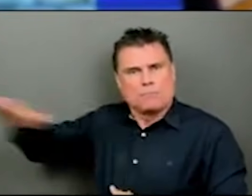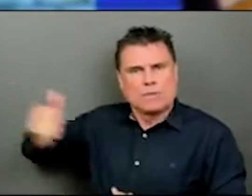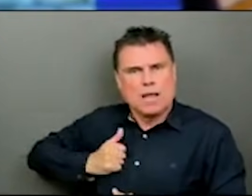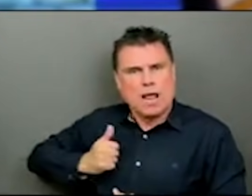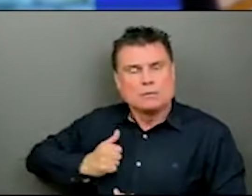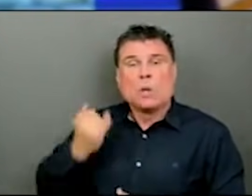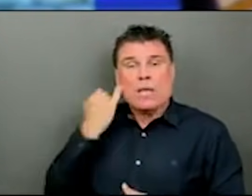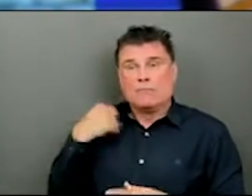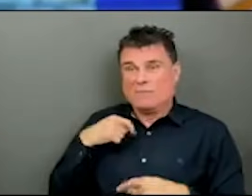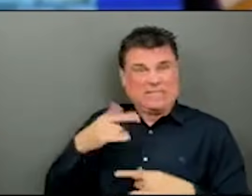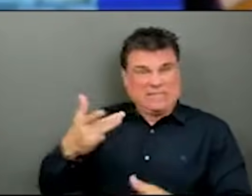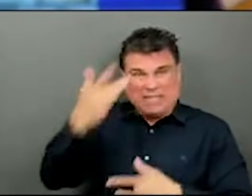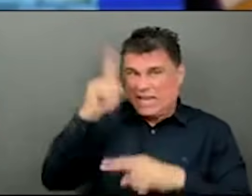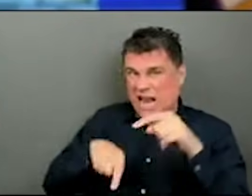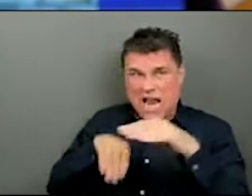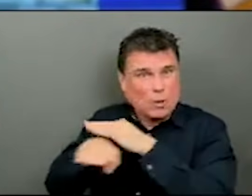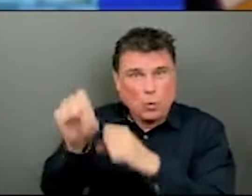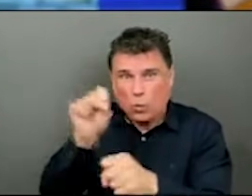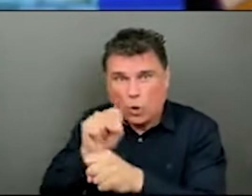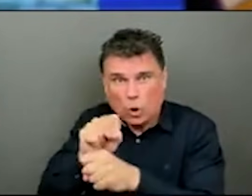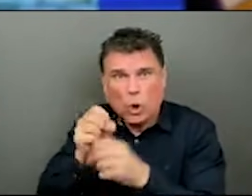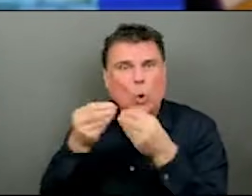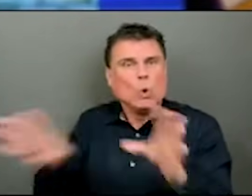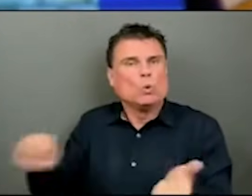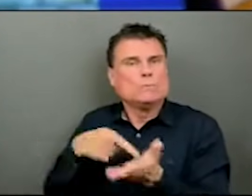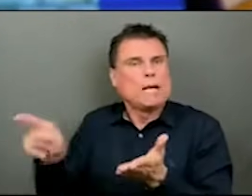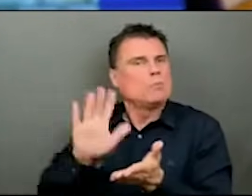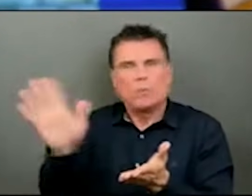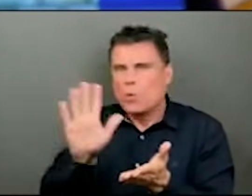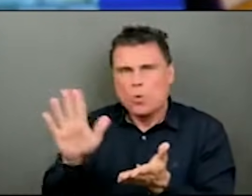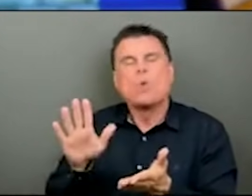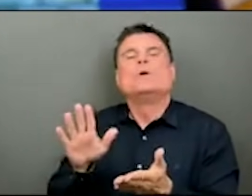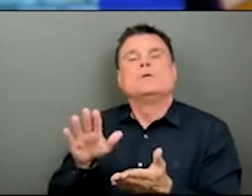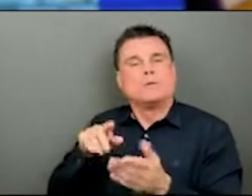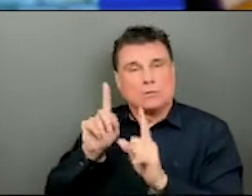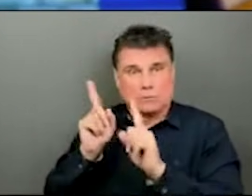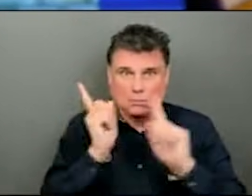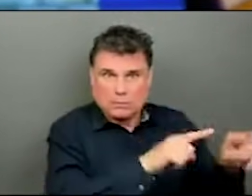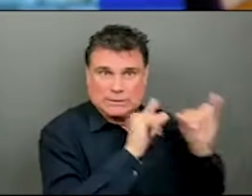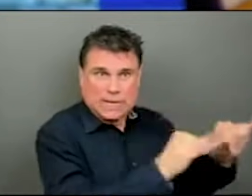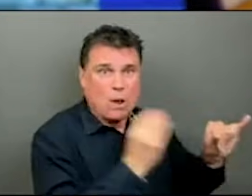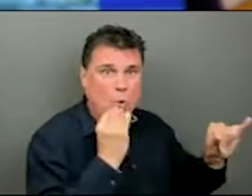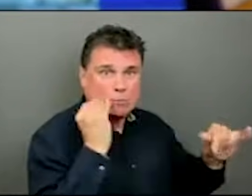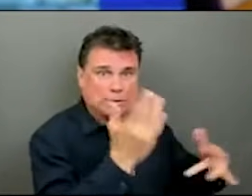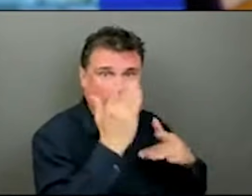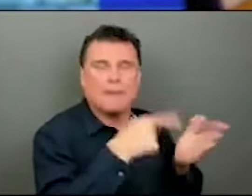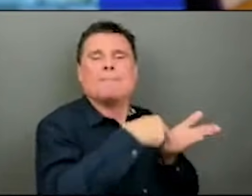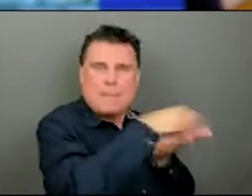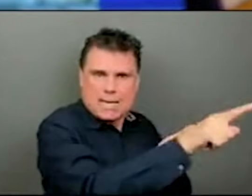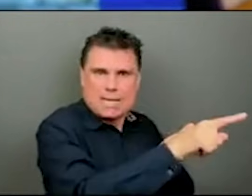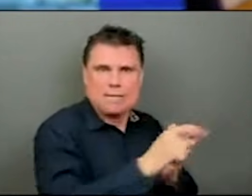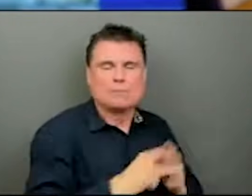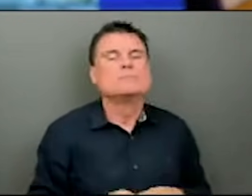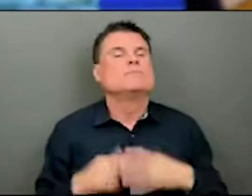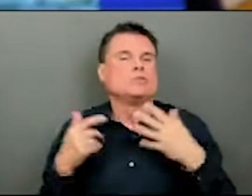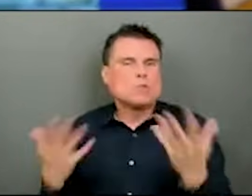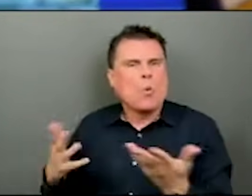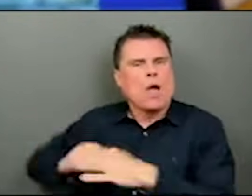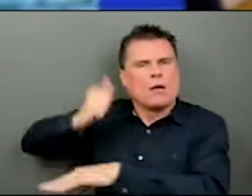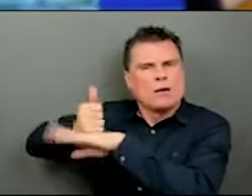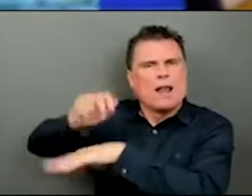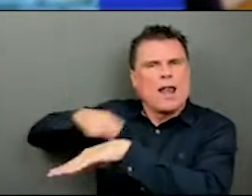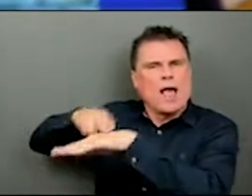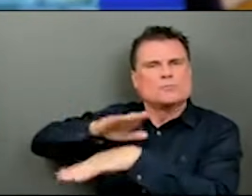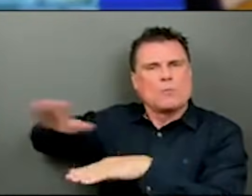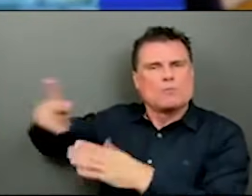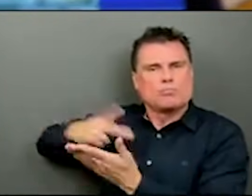of their families. And the Prime Minister agreed with that, ultimately. Brought forward a program that clearly had gaps. We